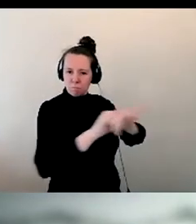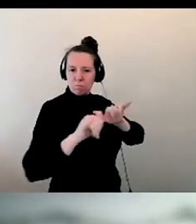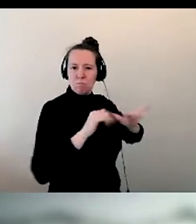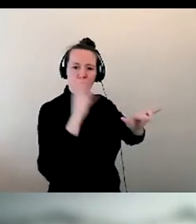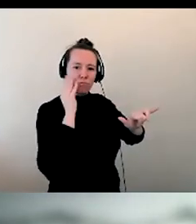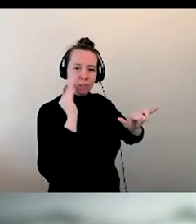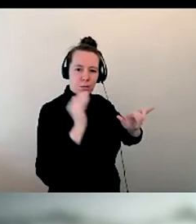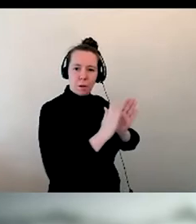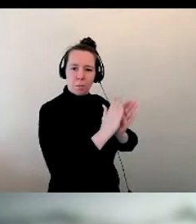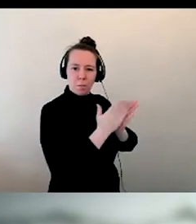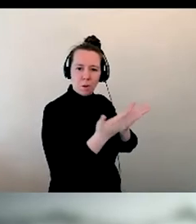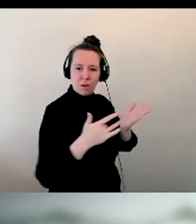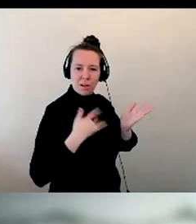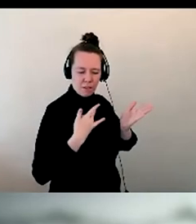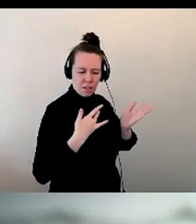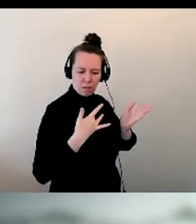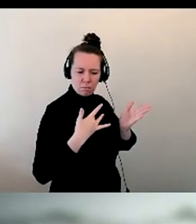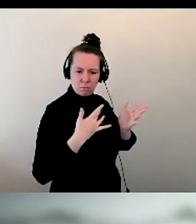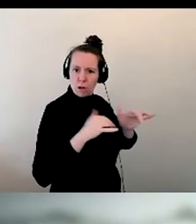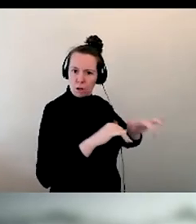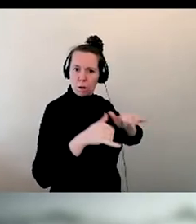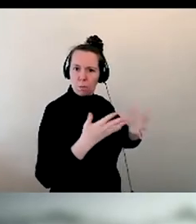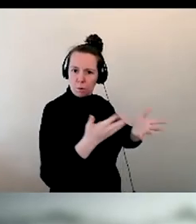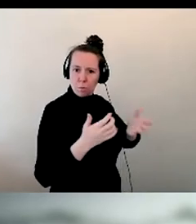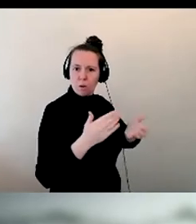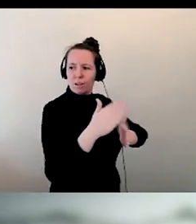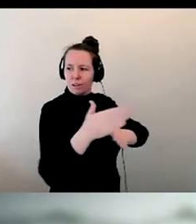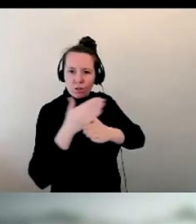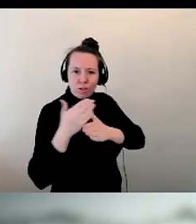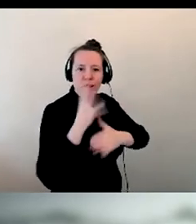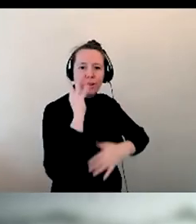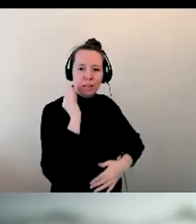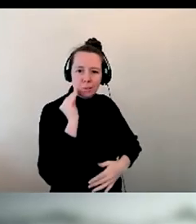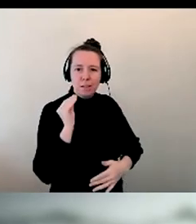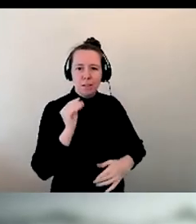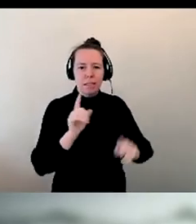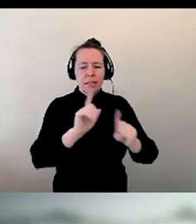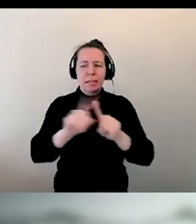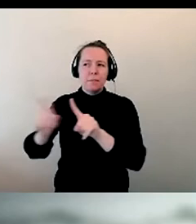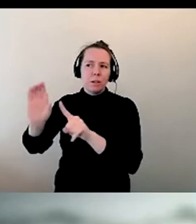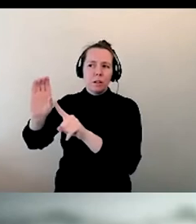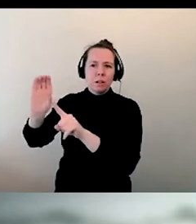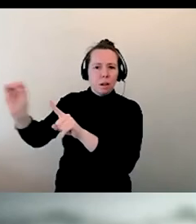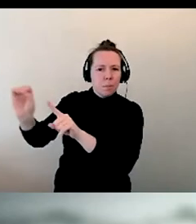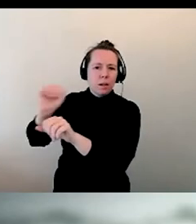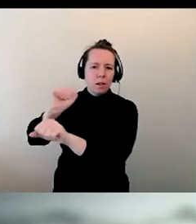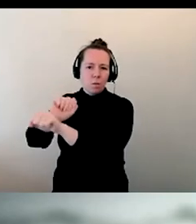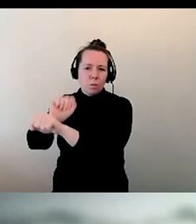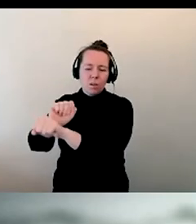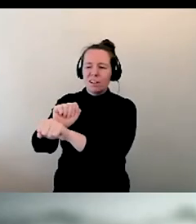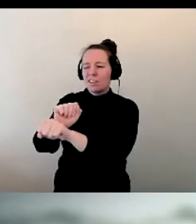camaraderie between book people that you really don't find. I've worked in other industries and stuff, and you really don't find this kind of warmth